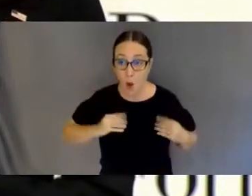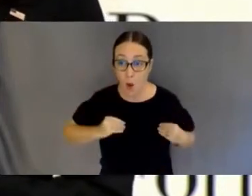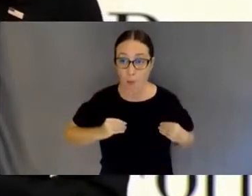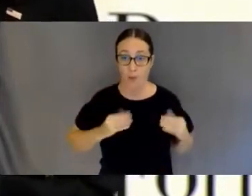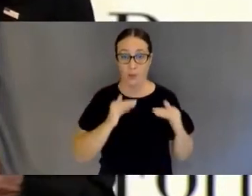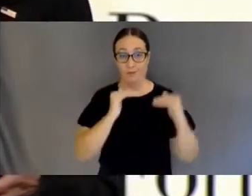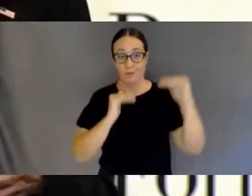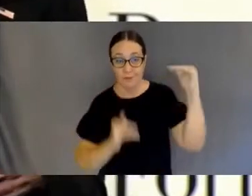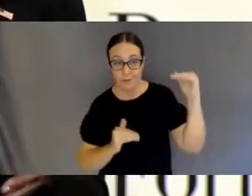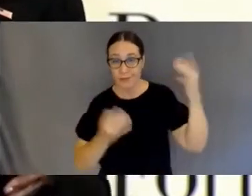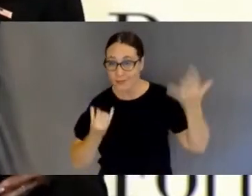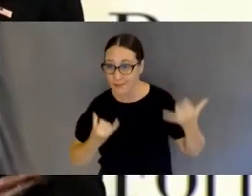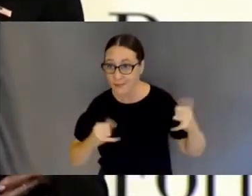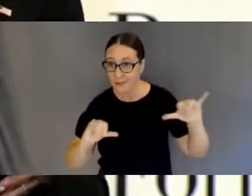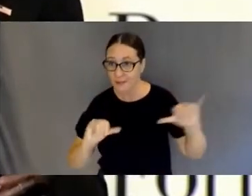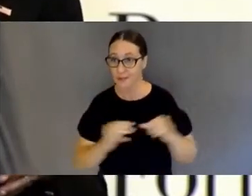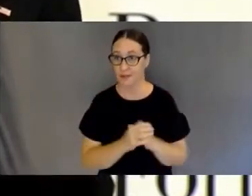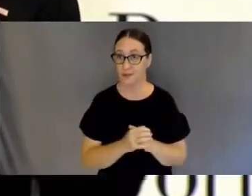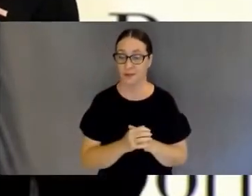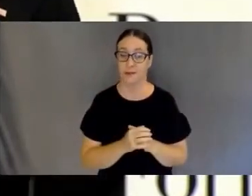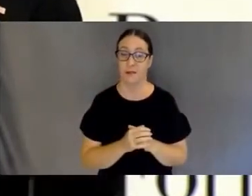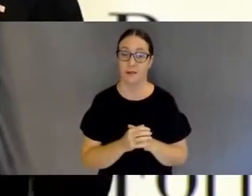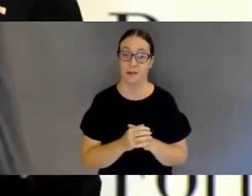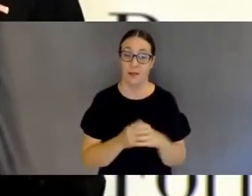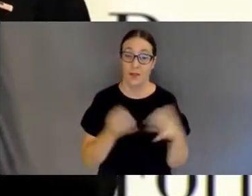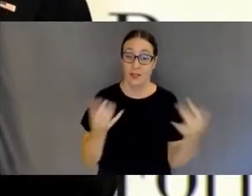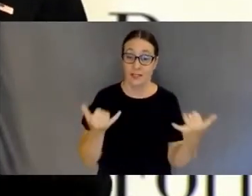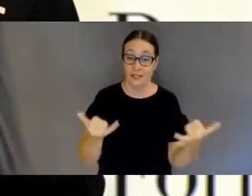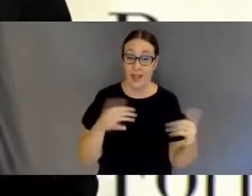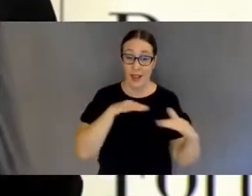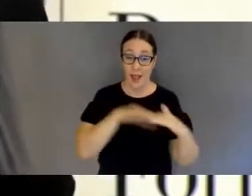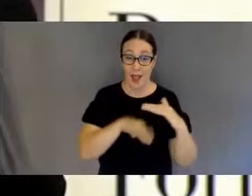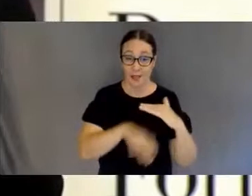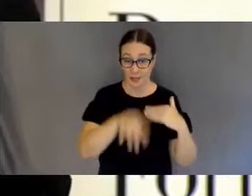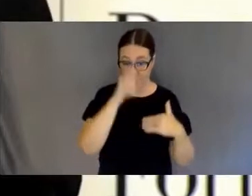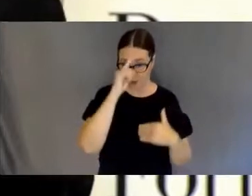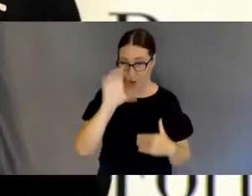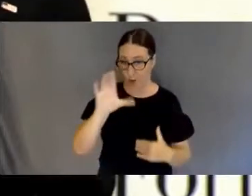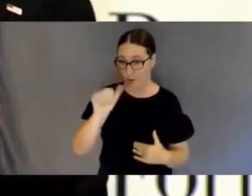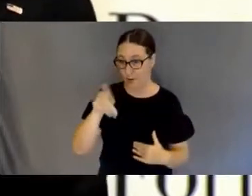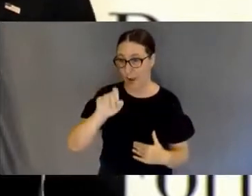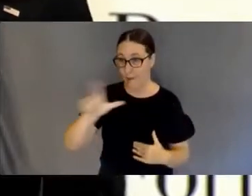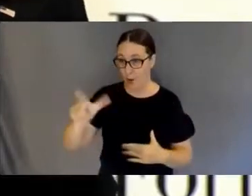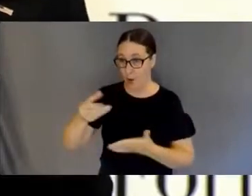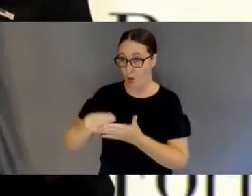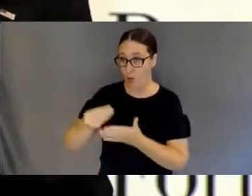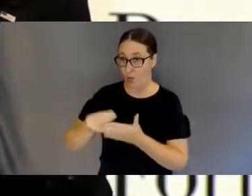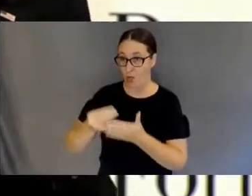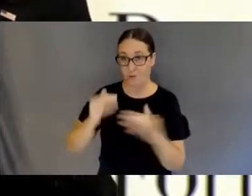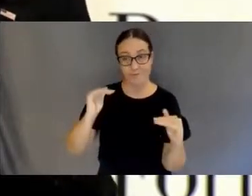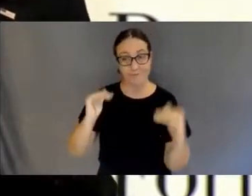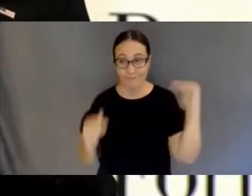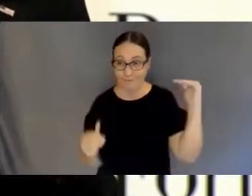persists. Today, access to capital is